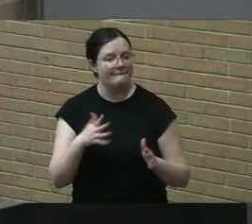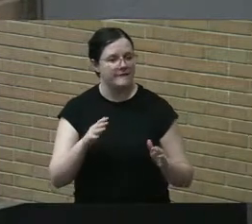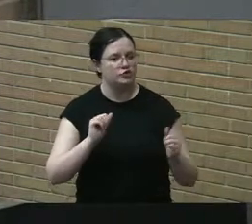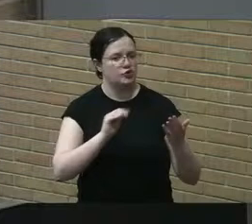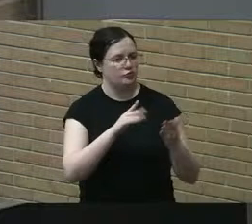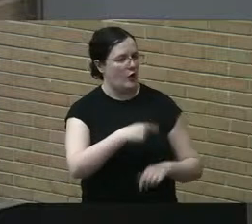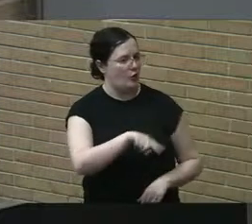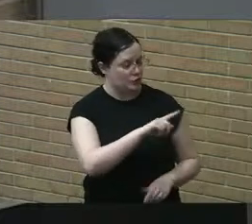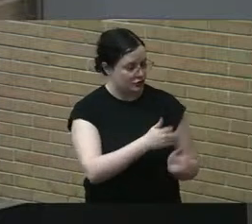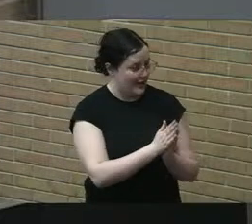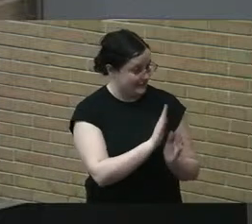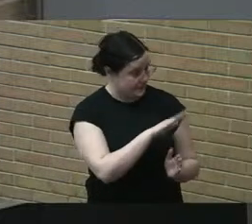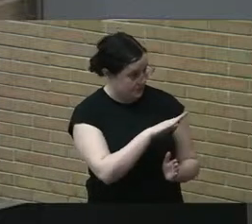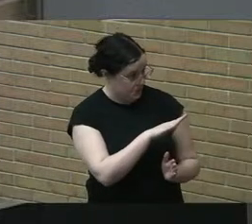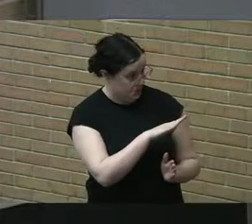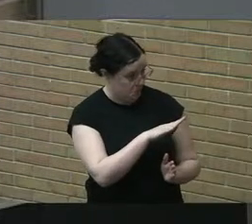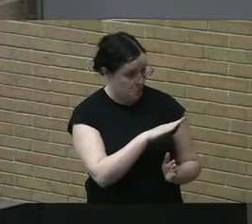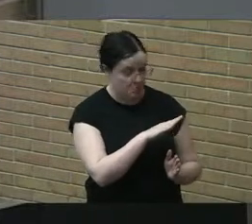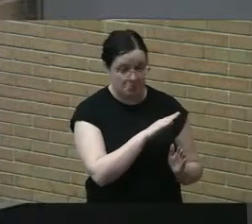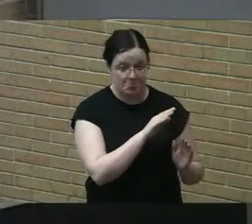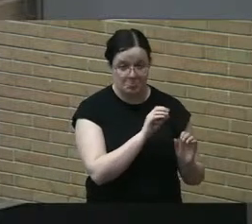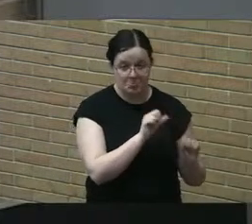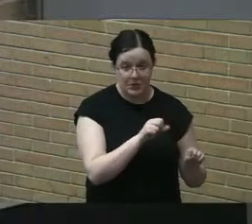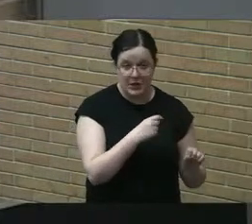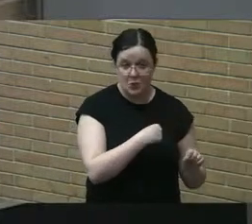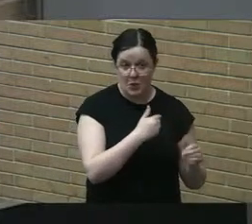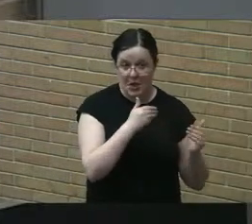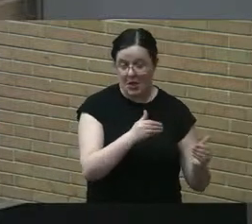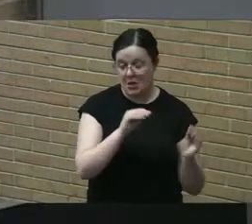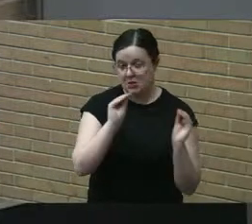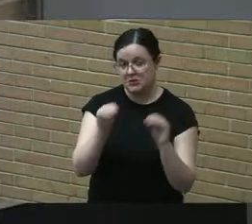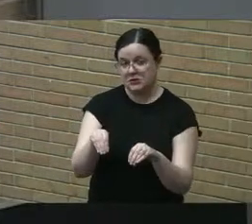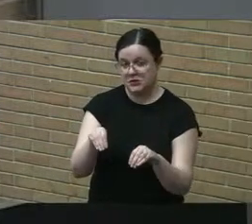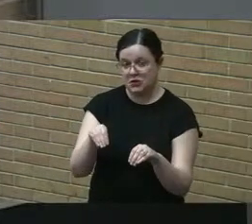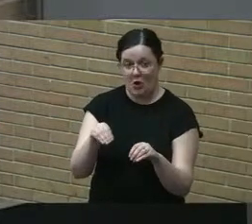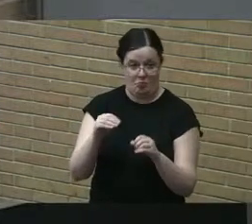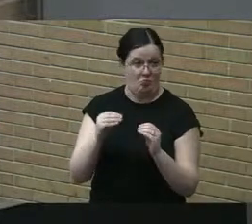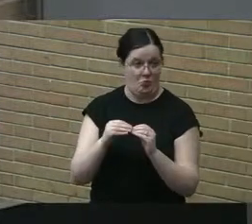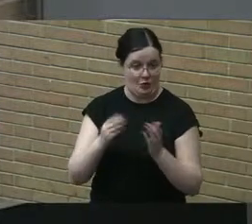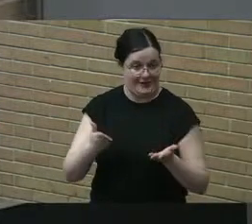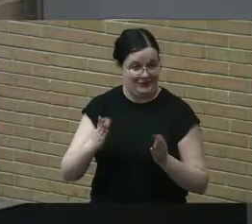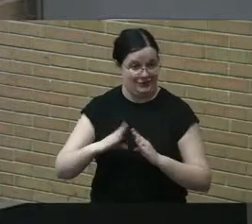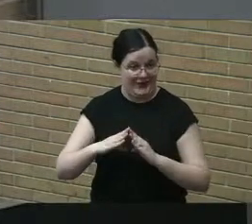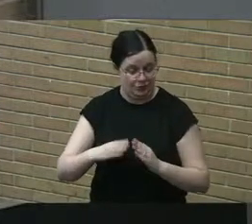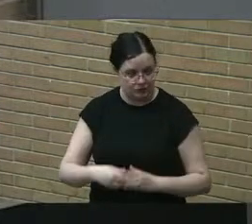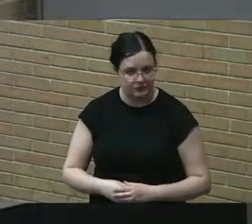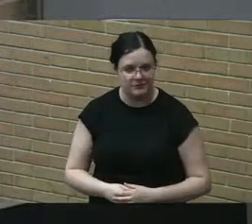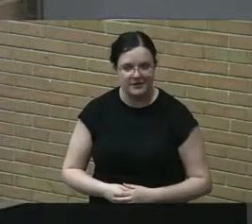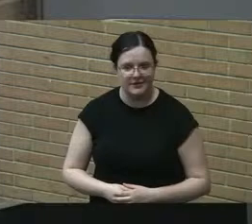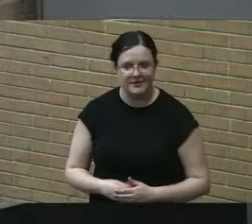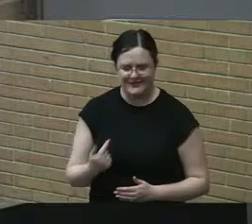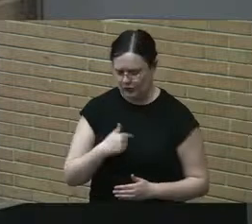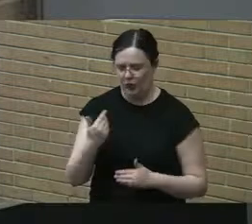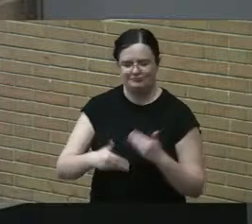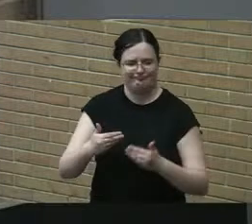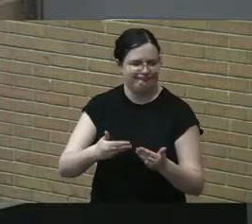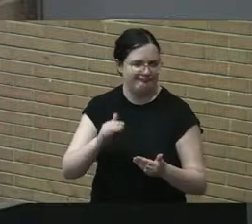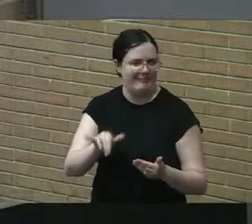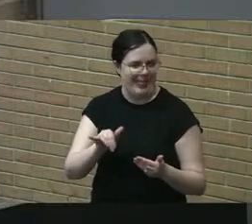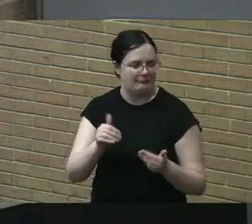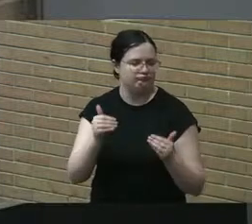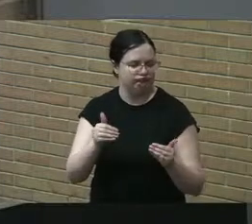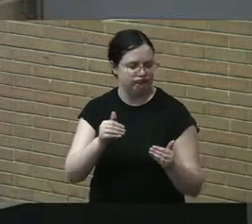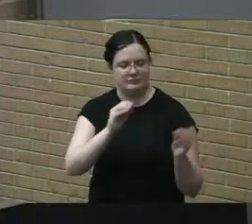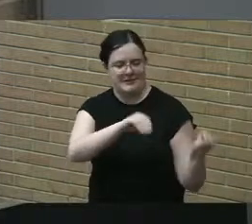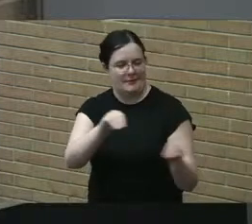can have more of them installed in the town, and we're well on our way to getting those implemented,